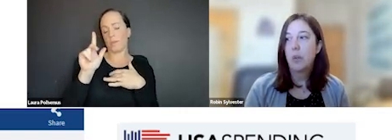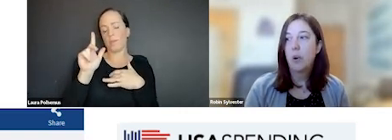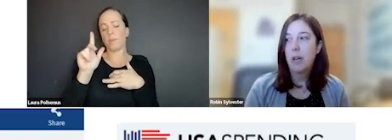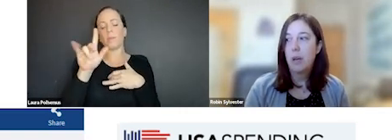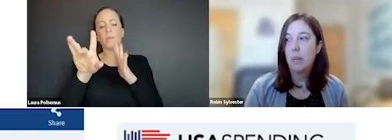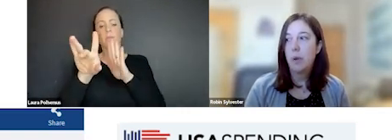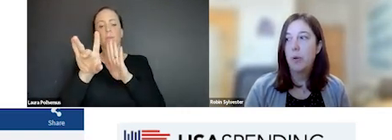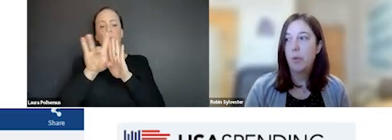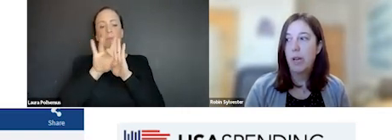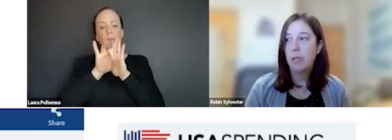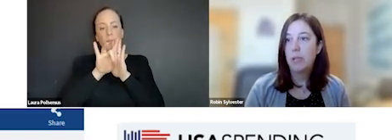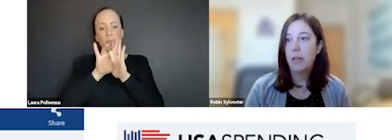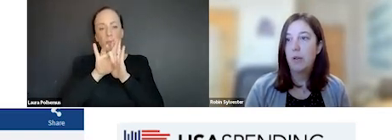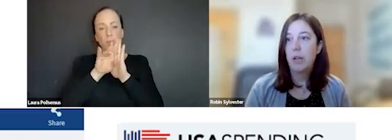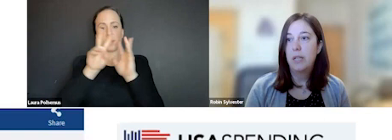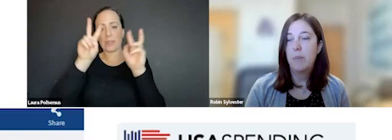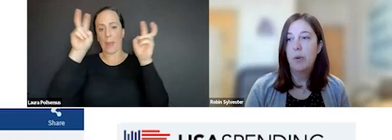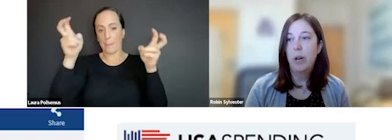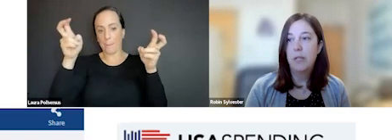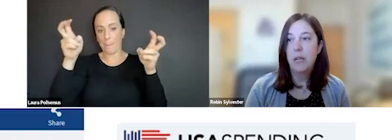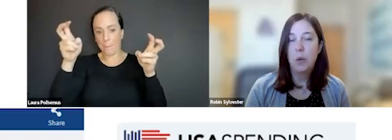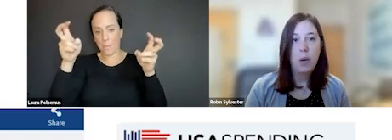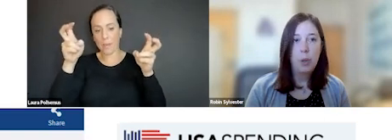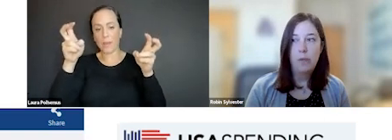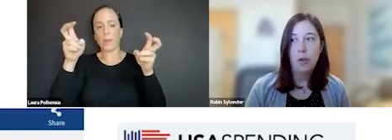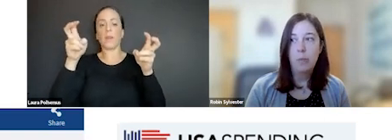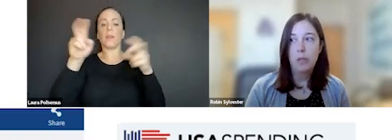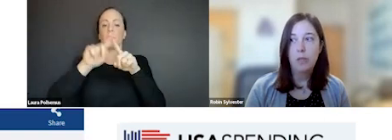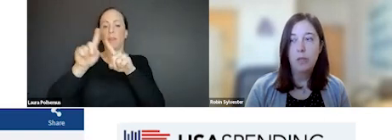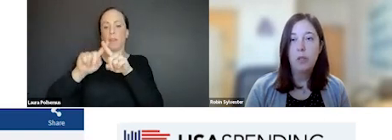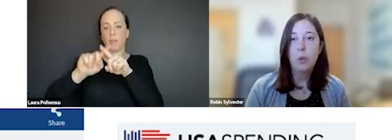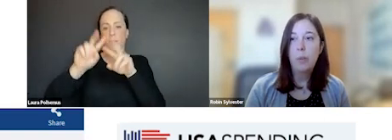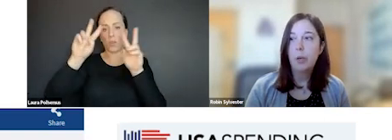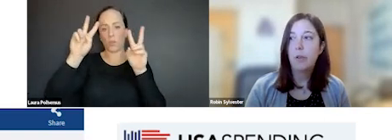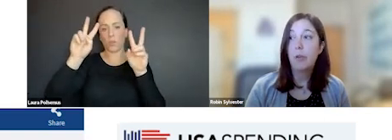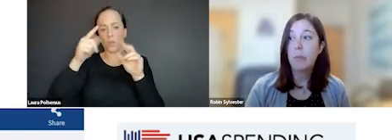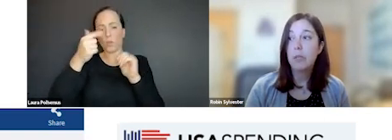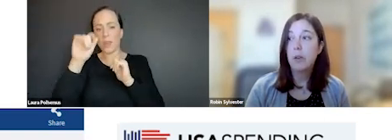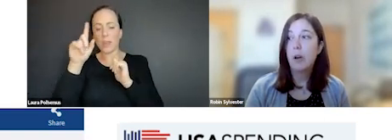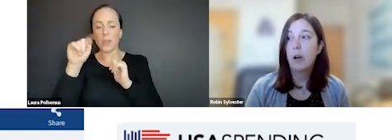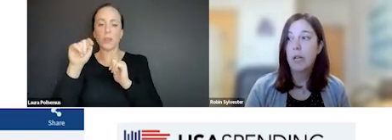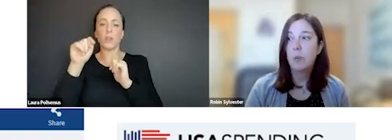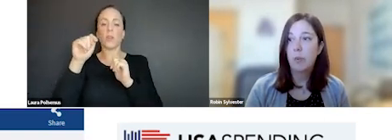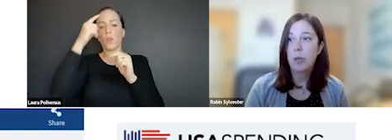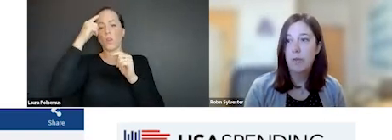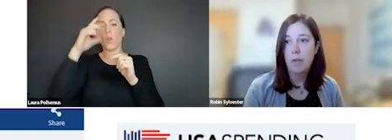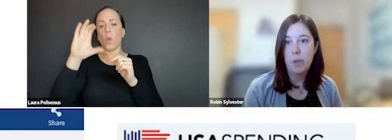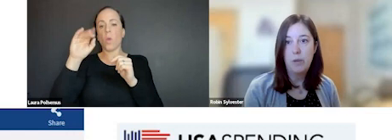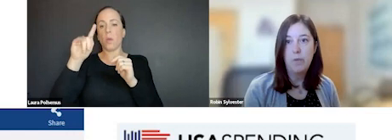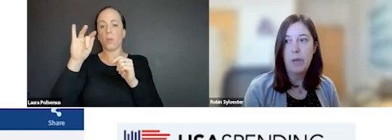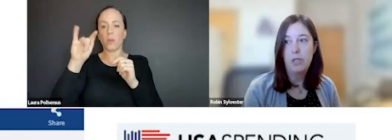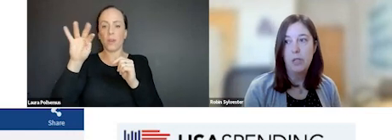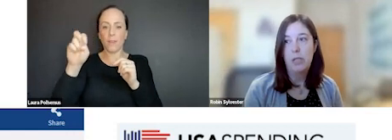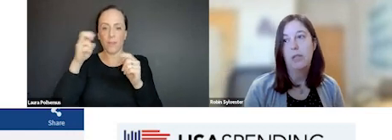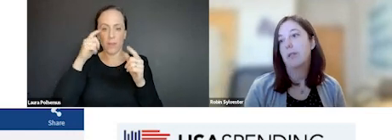Select award type, grant, and grant type, grants and cooperative agreements. So cooperative agreements are grants with greater